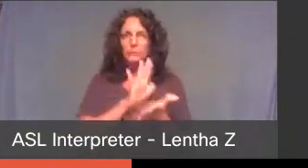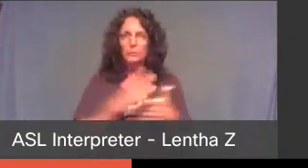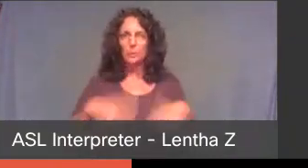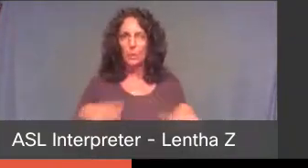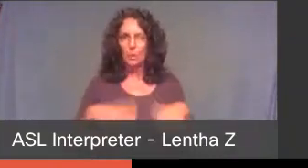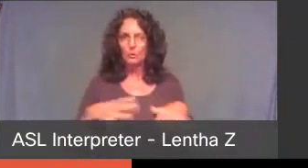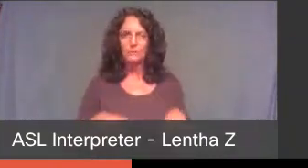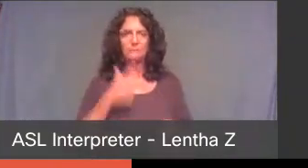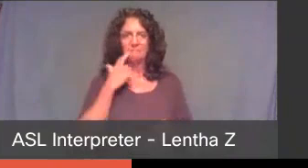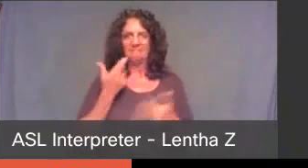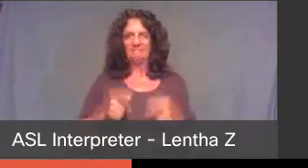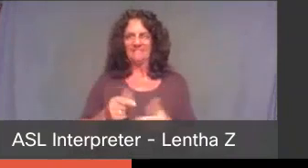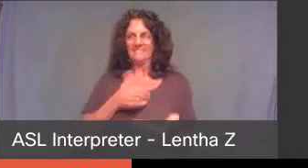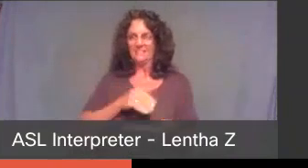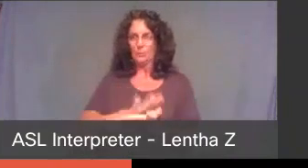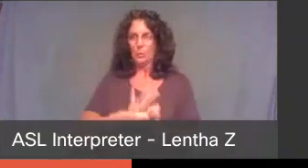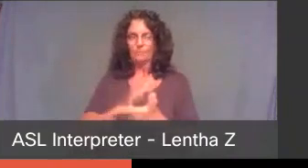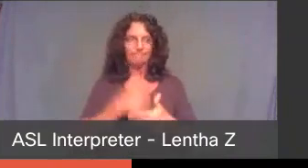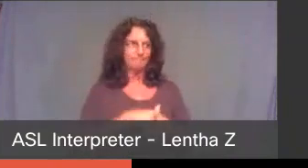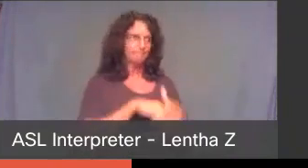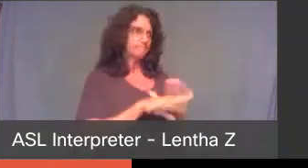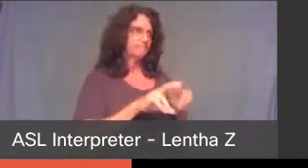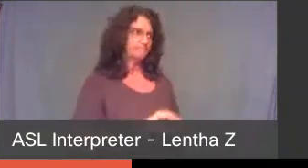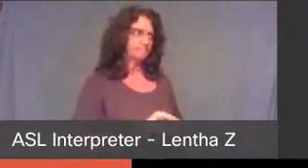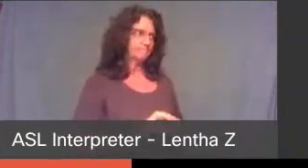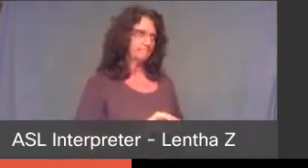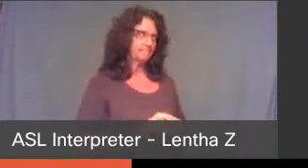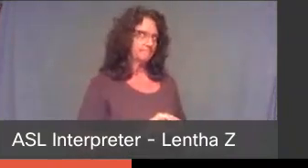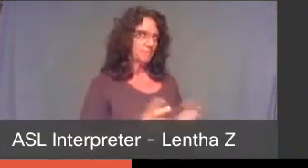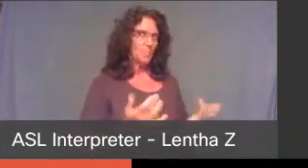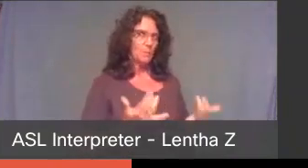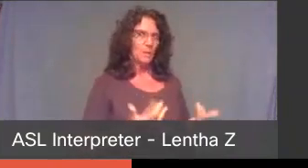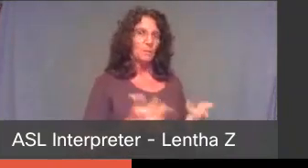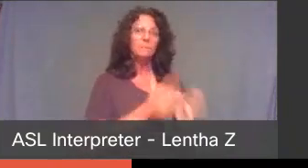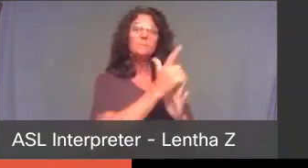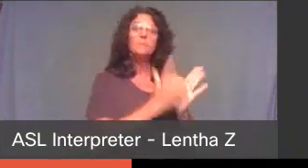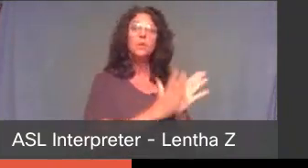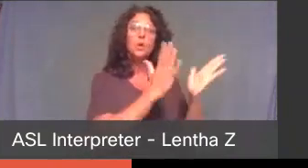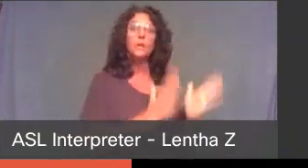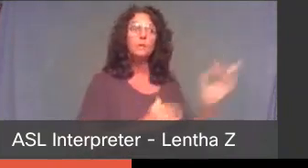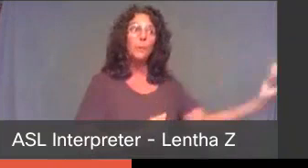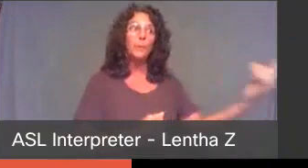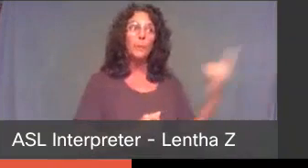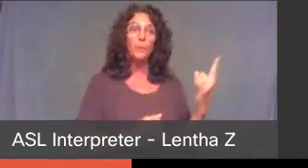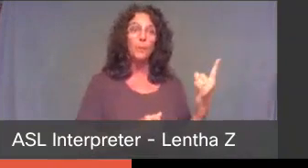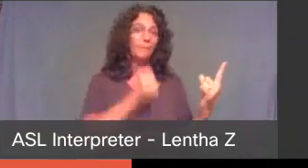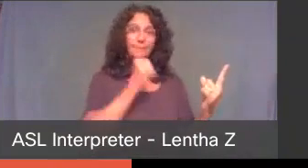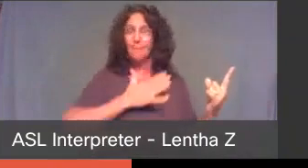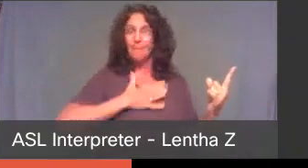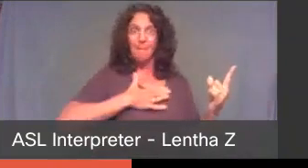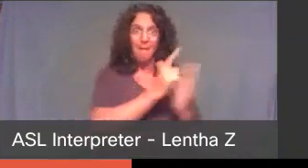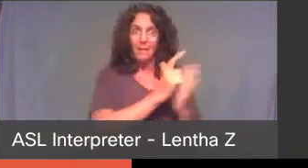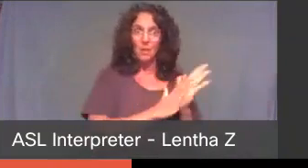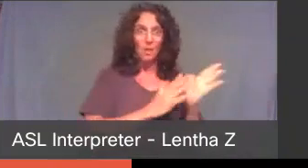before school and I had to go, and I was sitting there in the waiting room, and an attorney representing someone else entirely. I was there with my dad